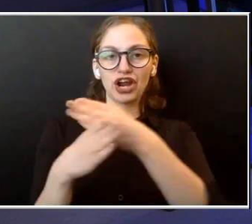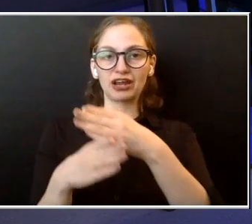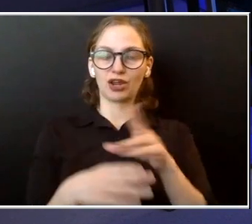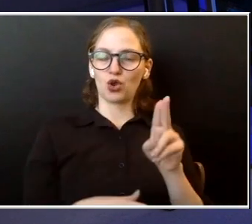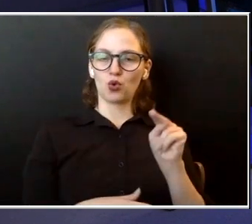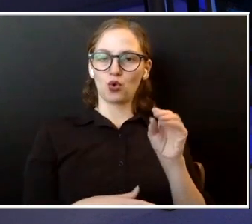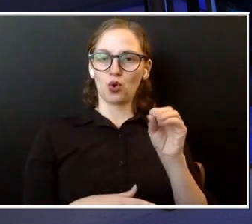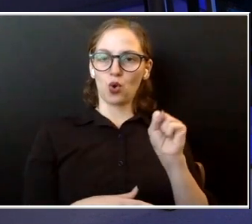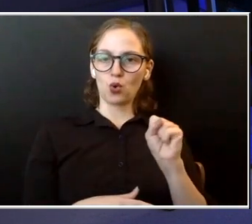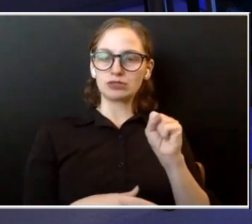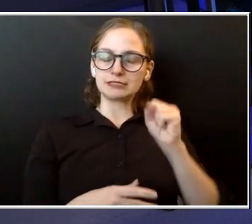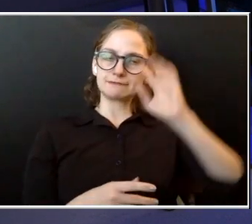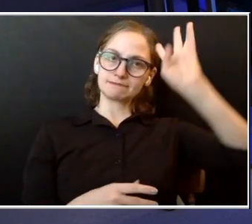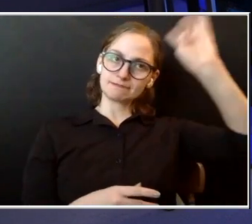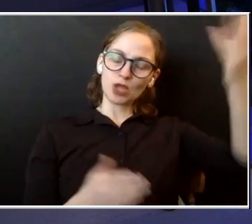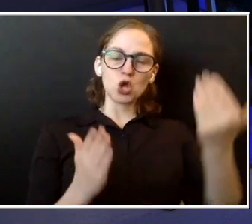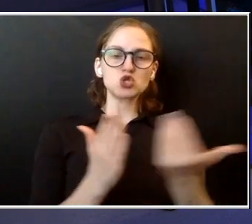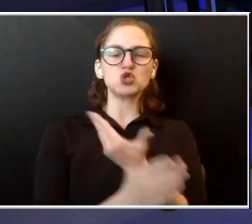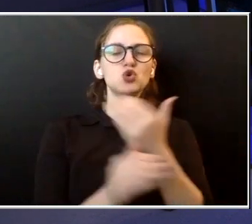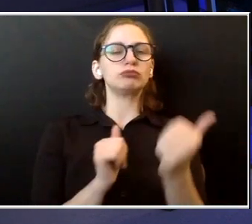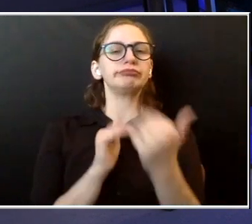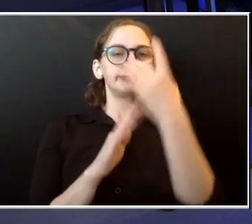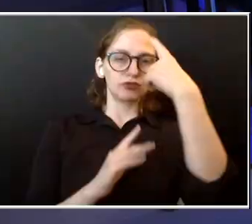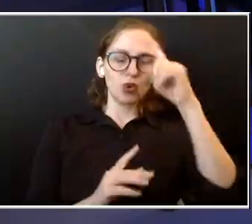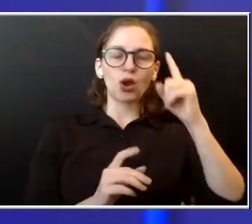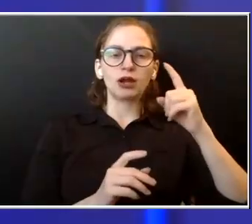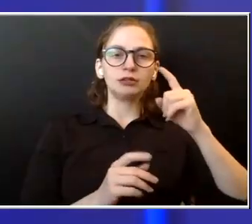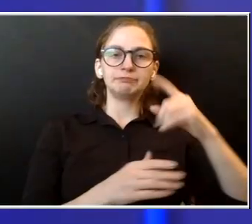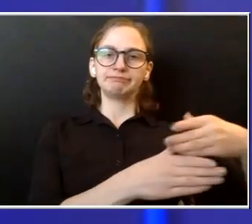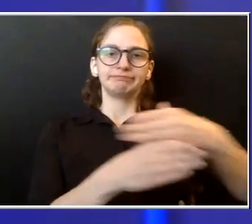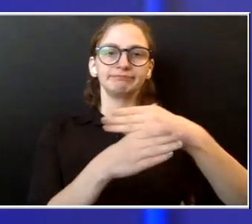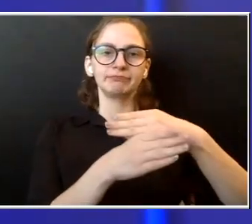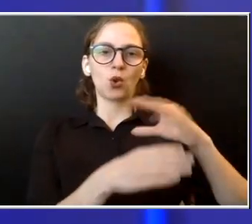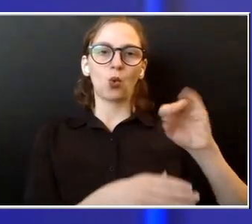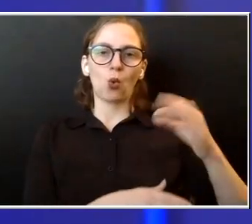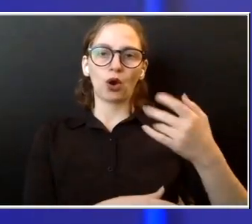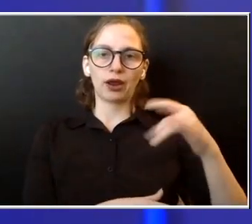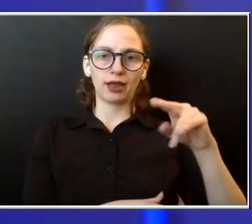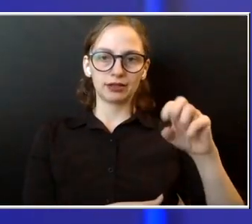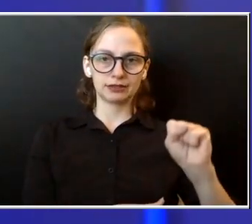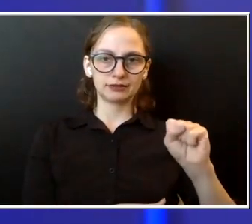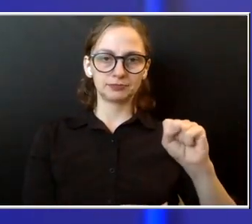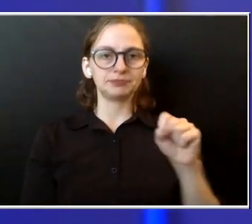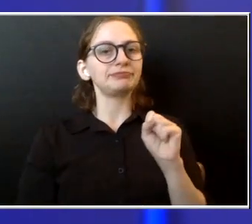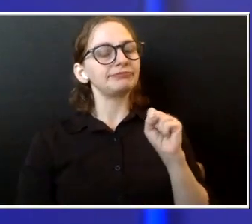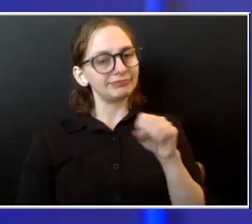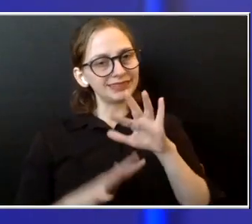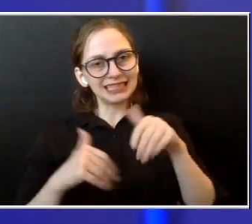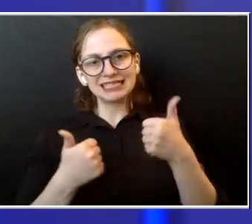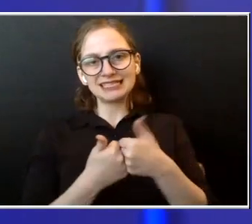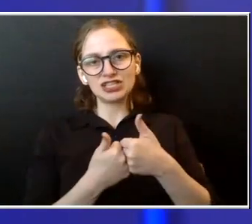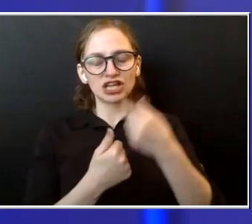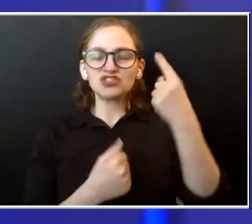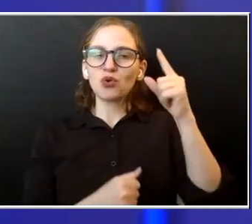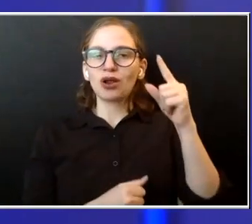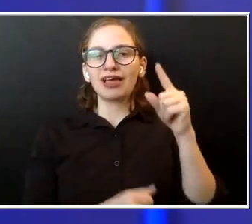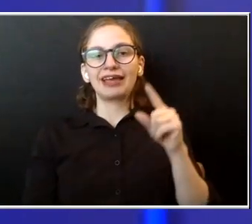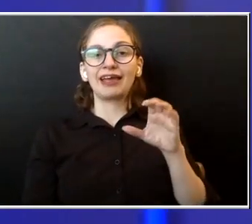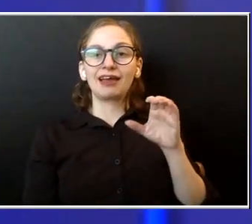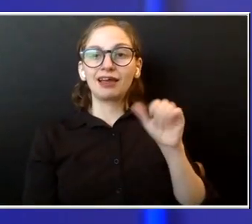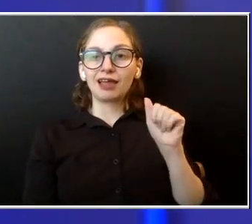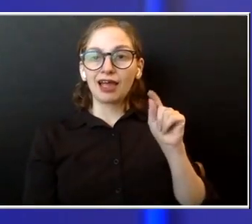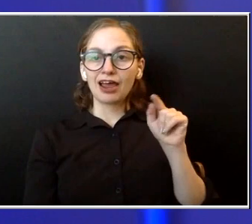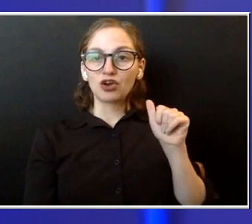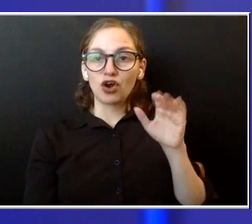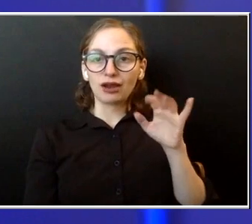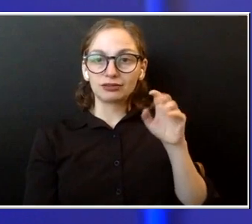that. Well, yeah, I think it's a challenge for the allocation system for cadaveric donors because there's 120,000 people